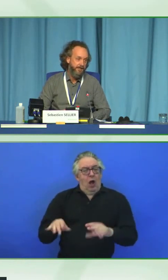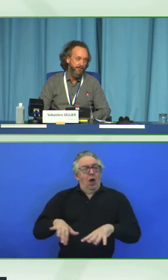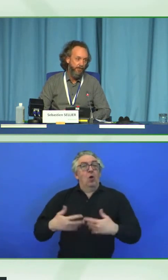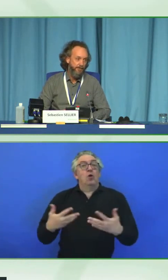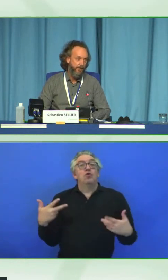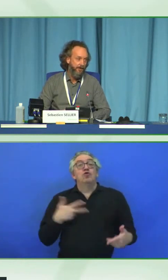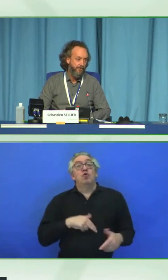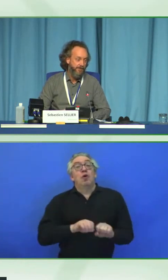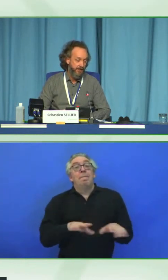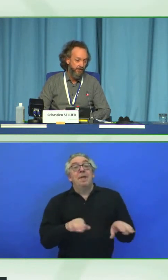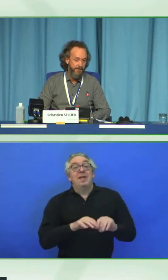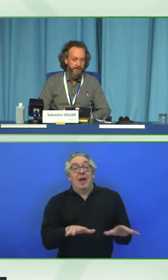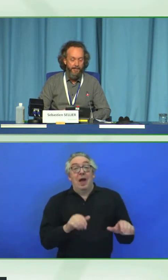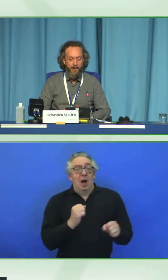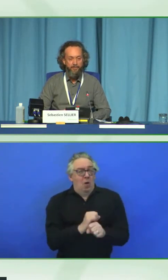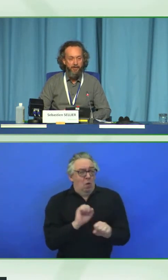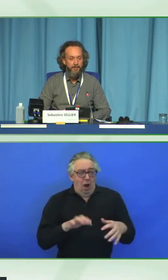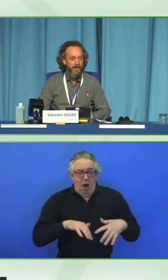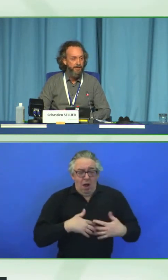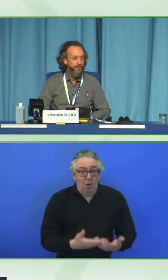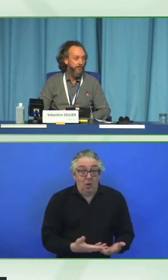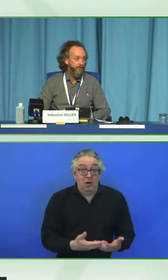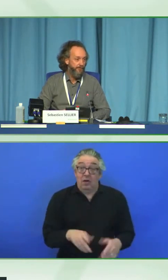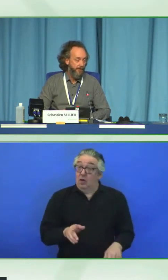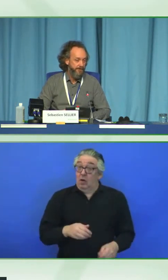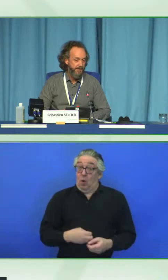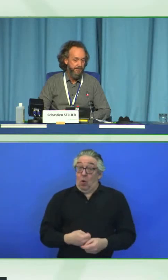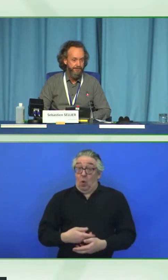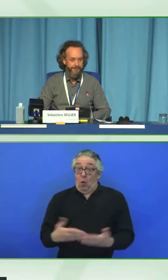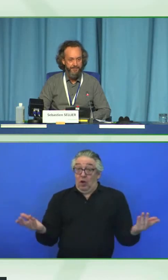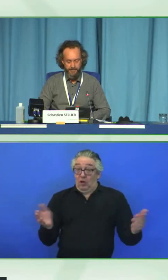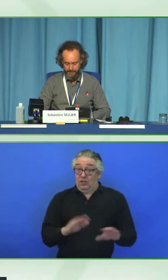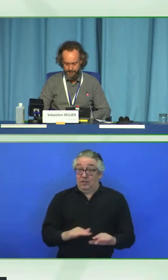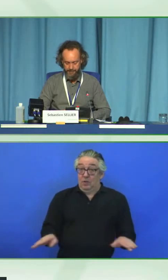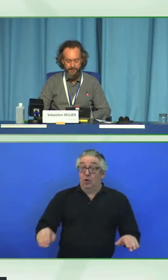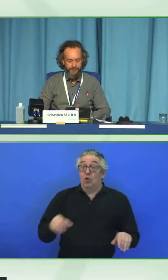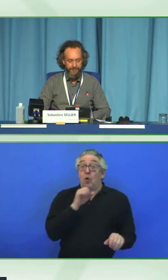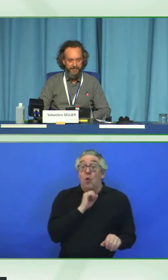completely accessible for every children from 9 to 13.